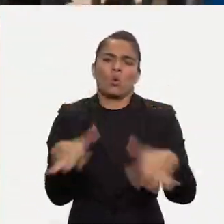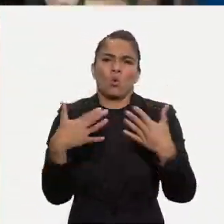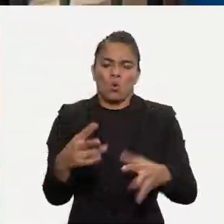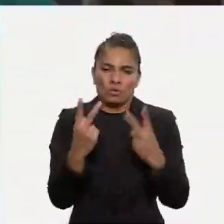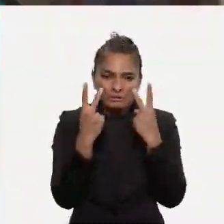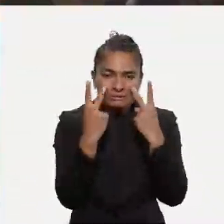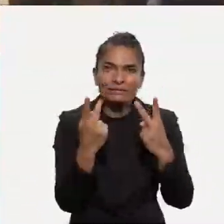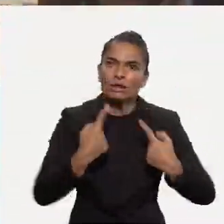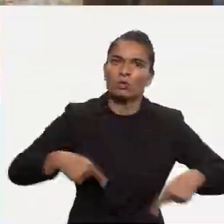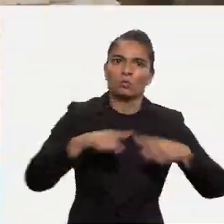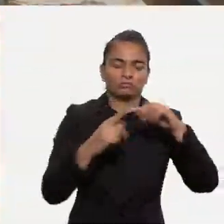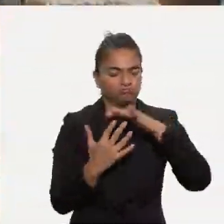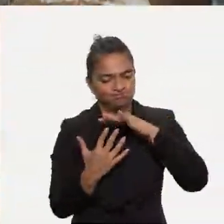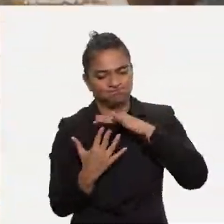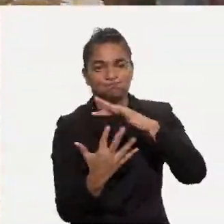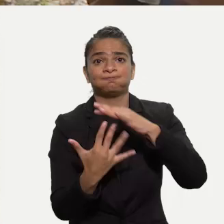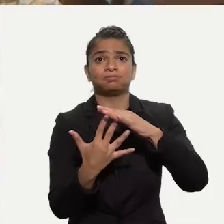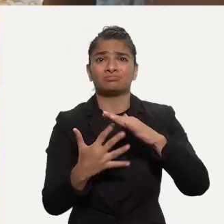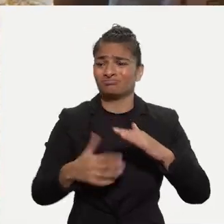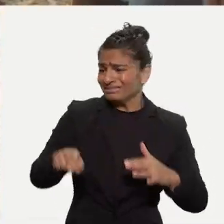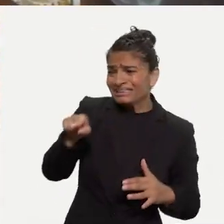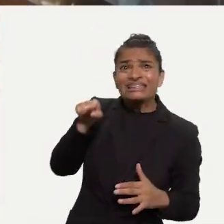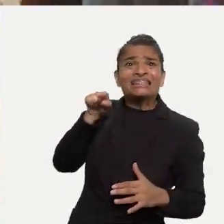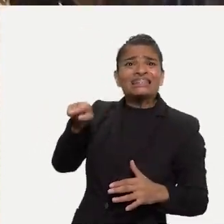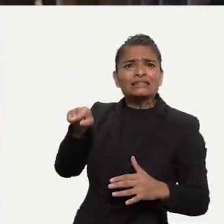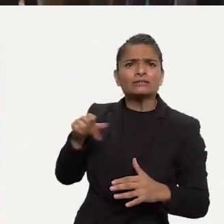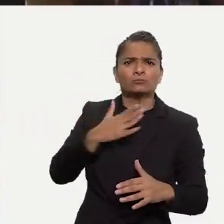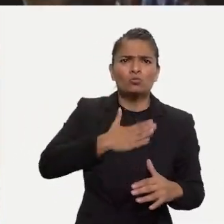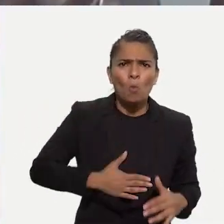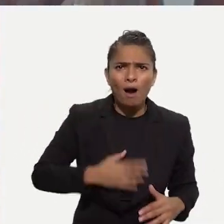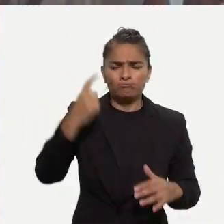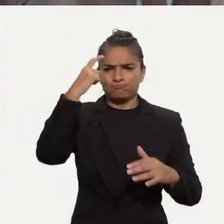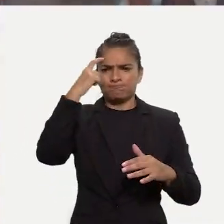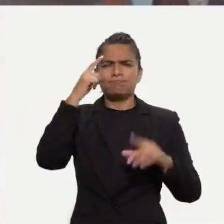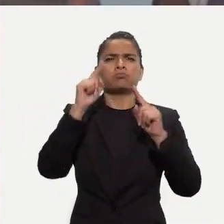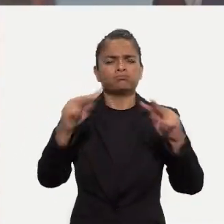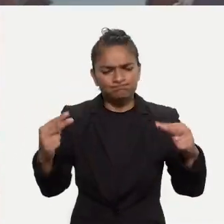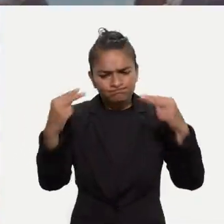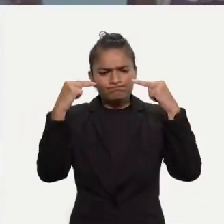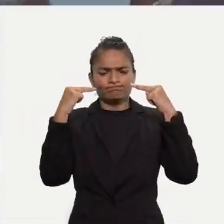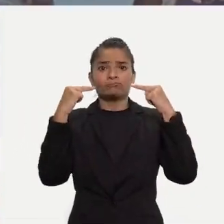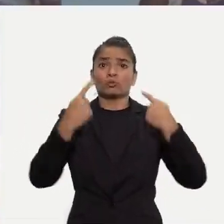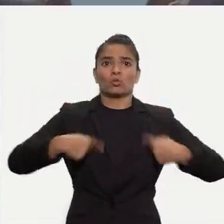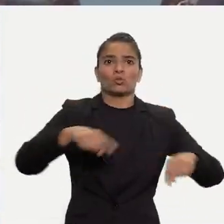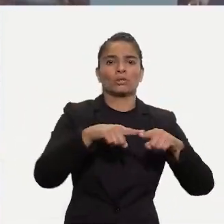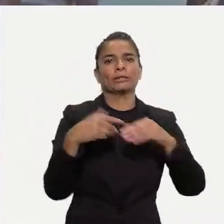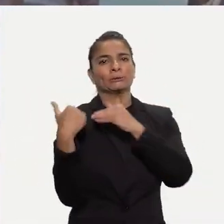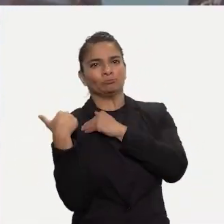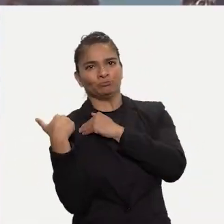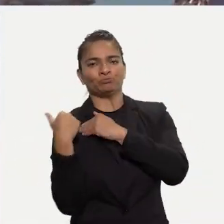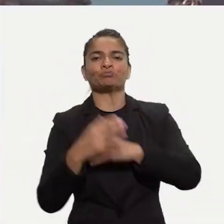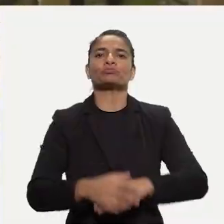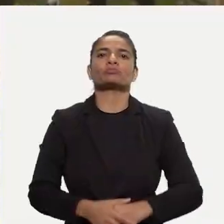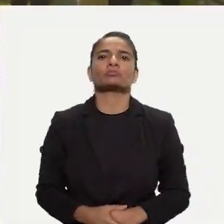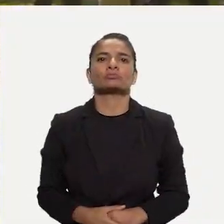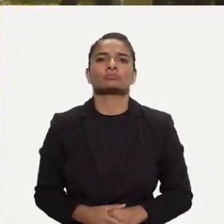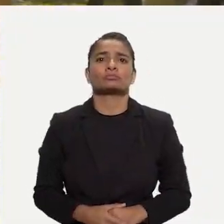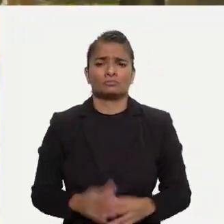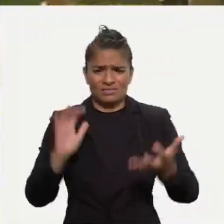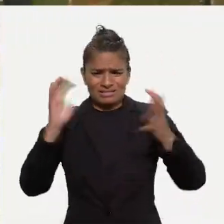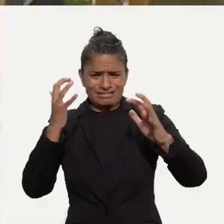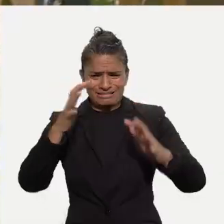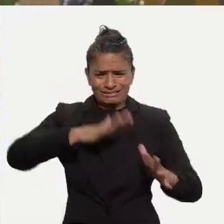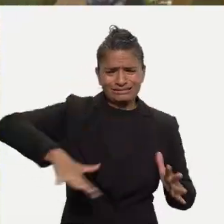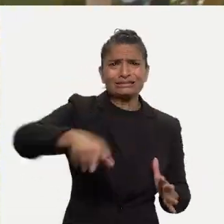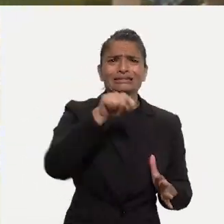Having a park in the city or in the capital city is also evidence that we are passionate about matters disaster. Can we